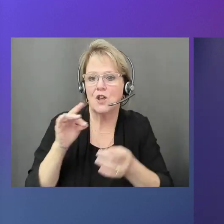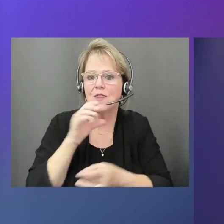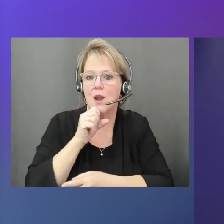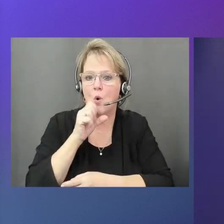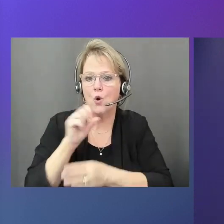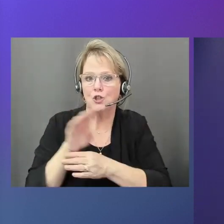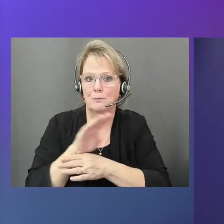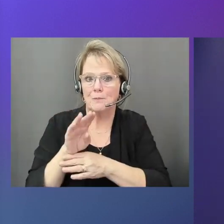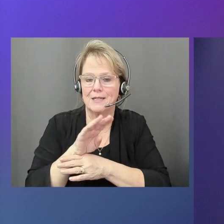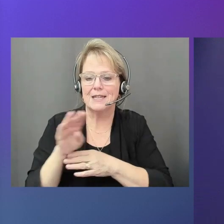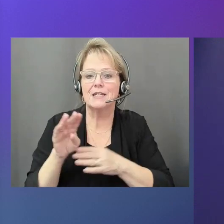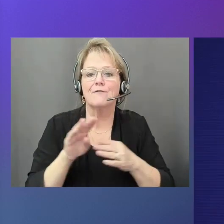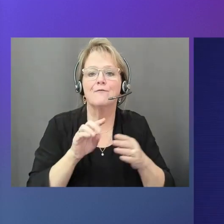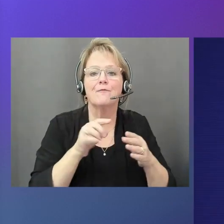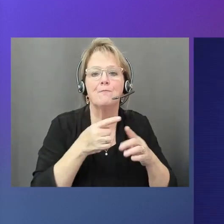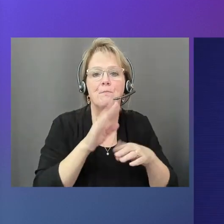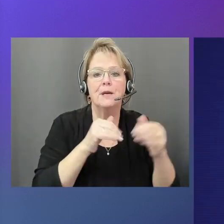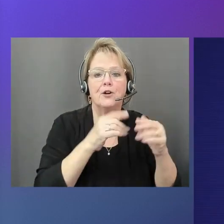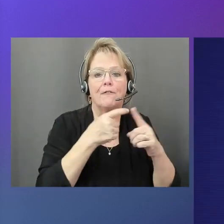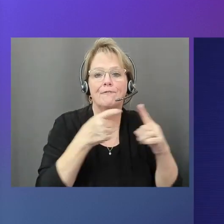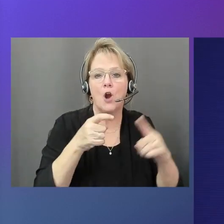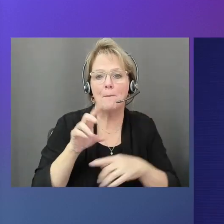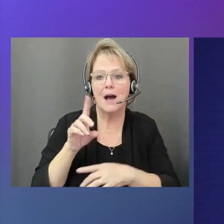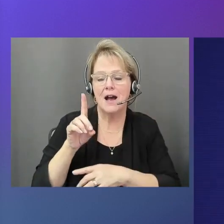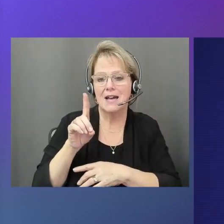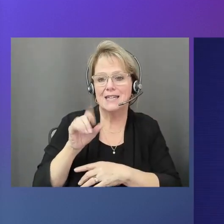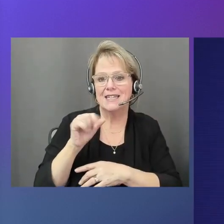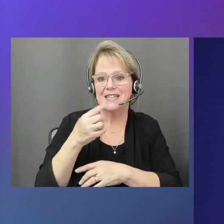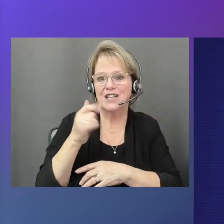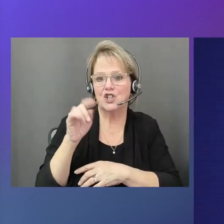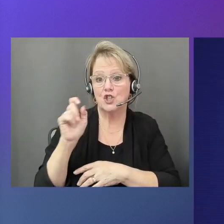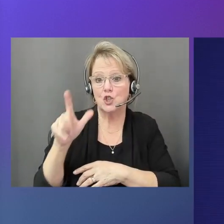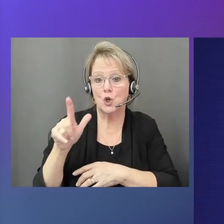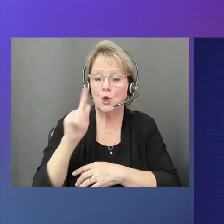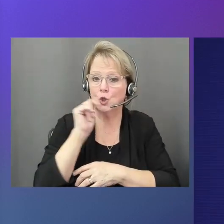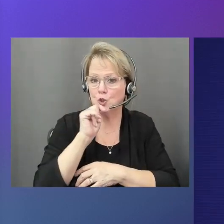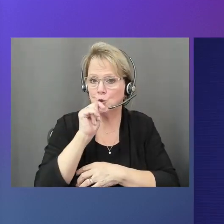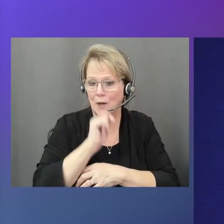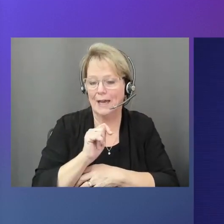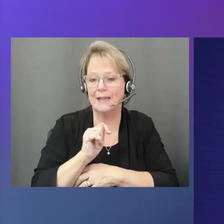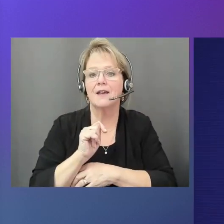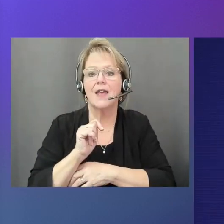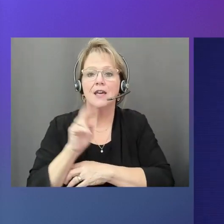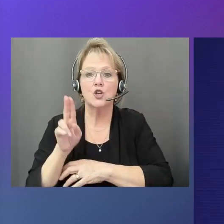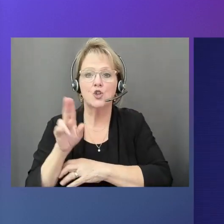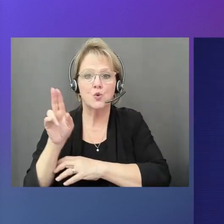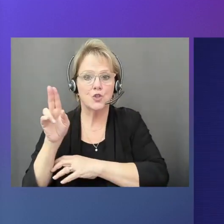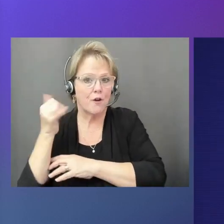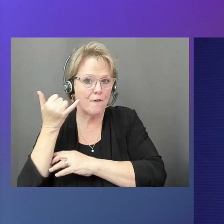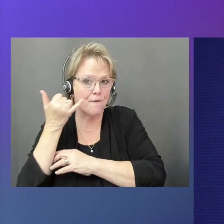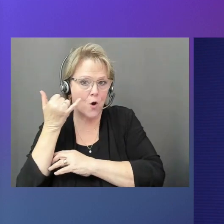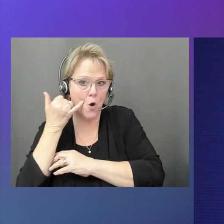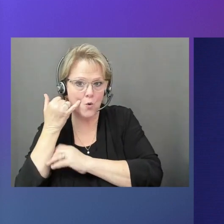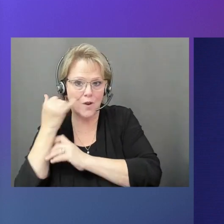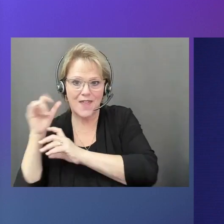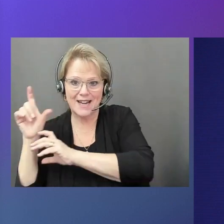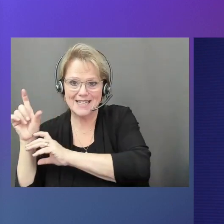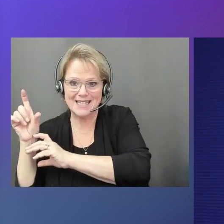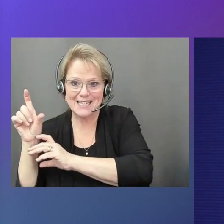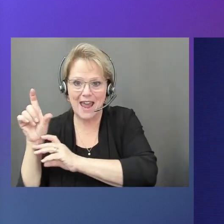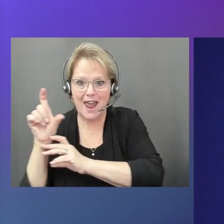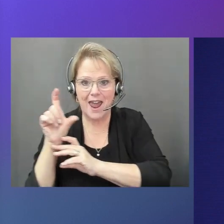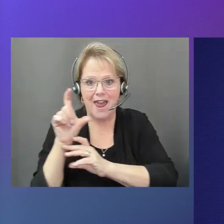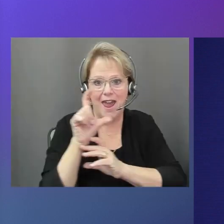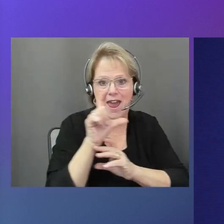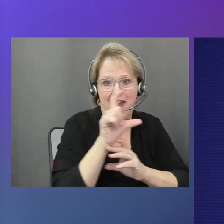twin, and it actually lets fans take their phones, they can scan the field with their phones, and they're able to click on players or